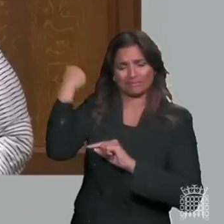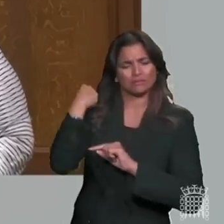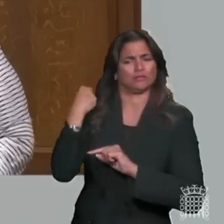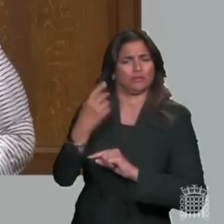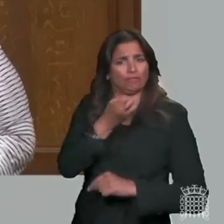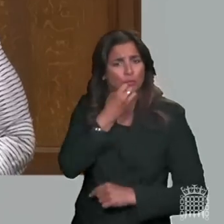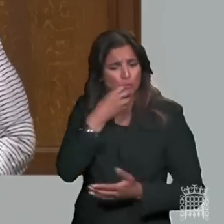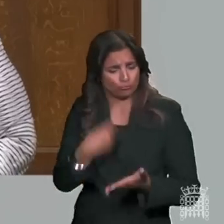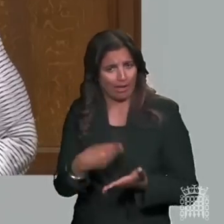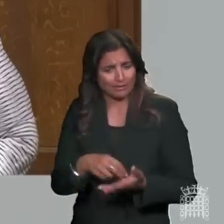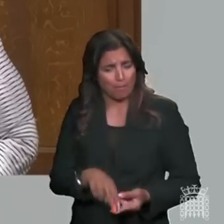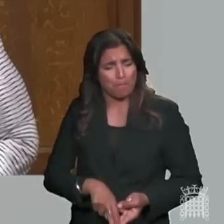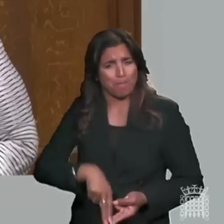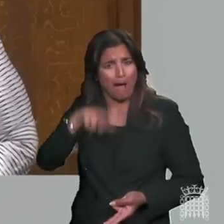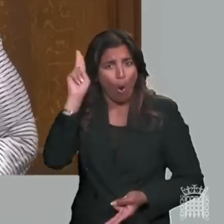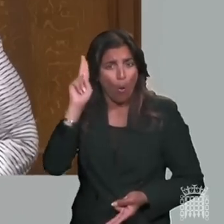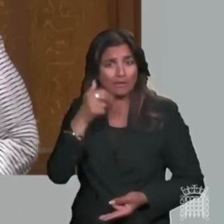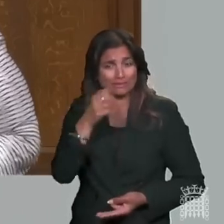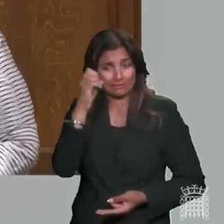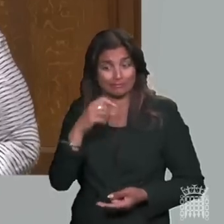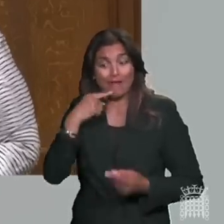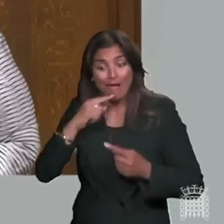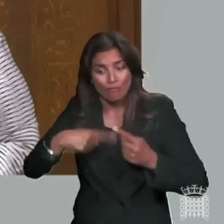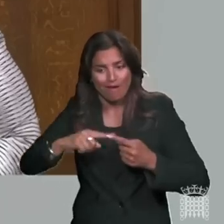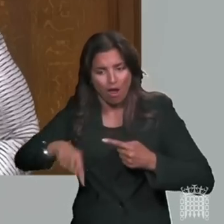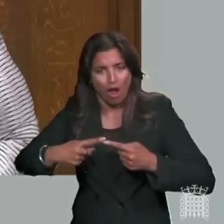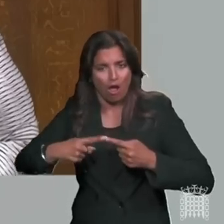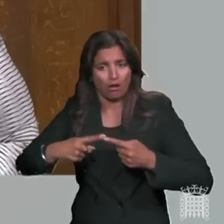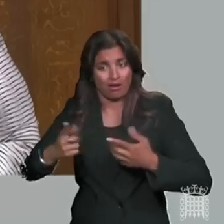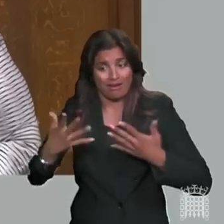recent figures show food prices rising by a whopping